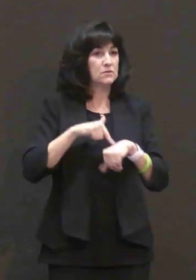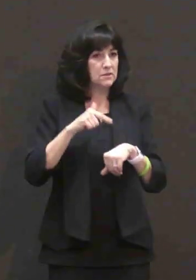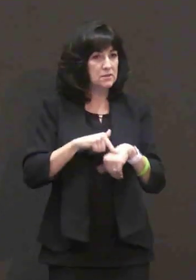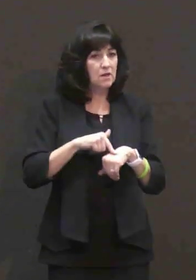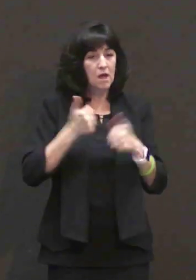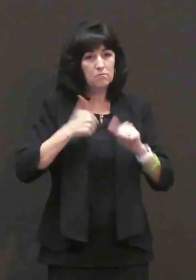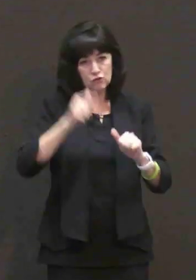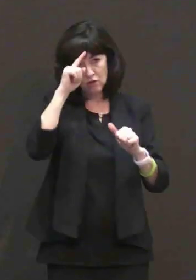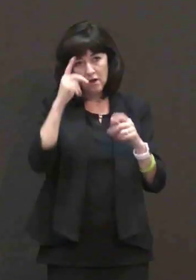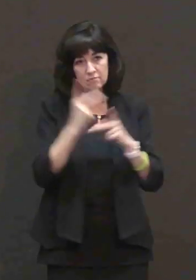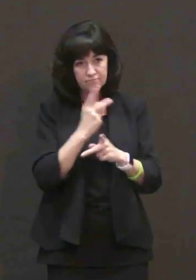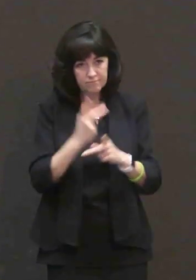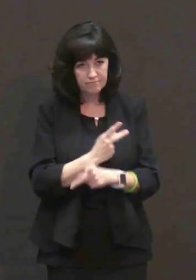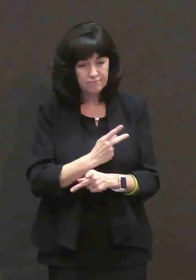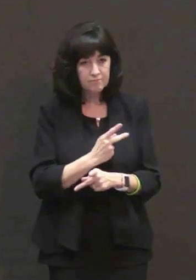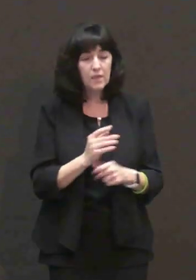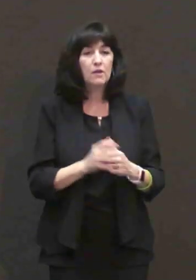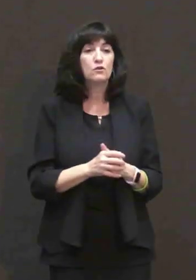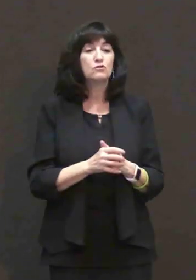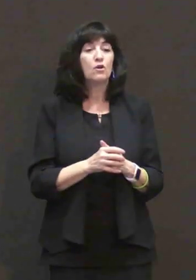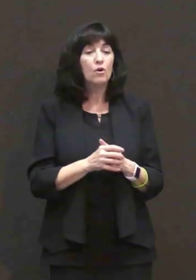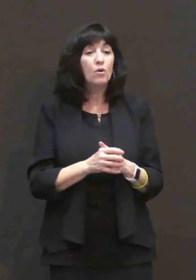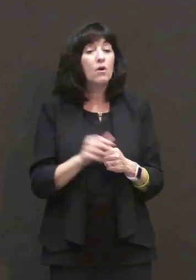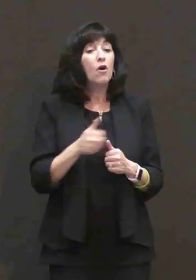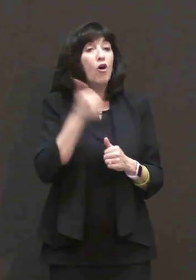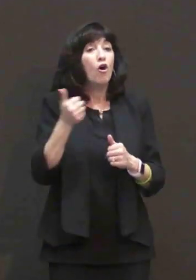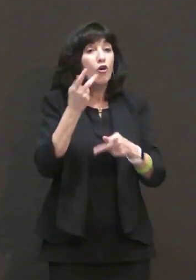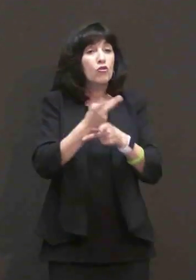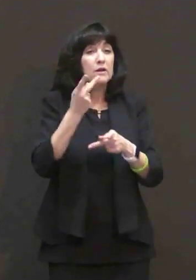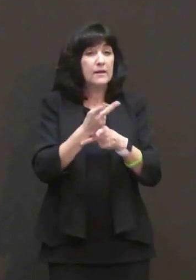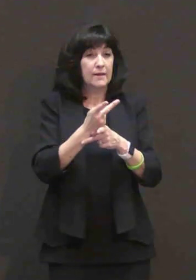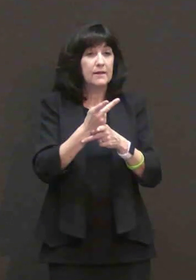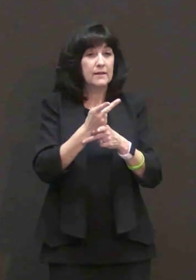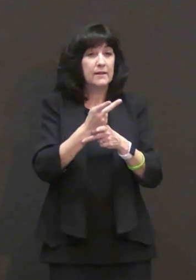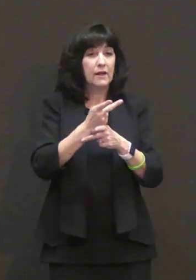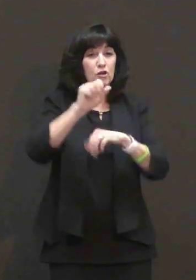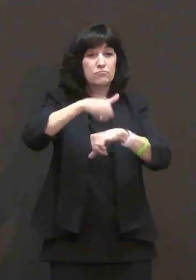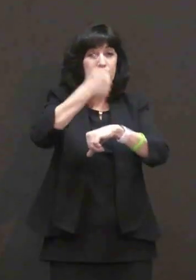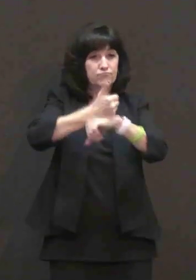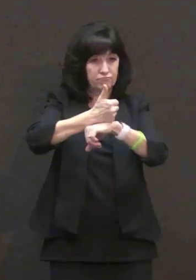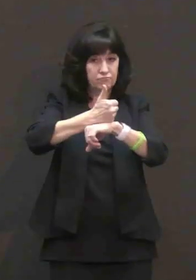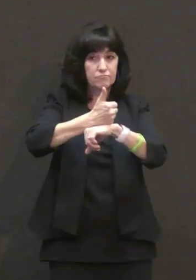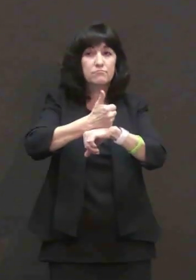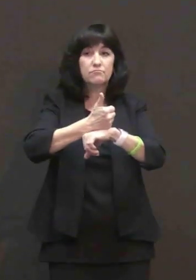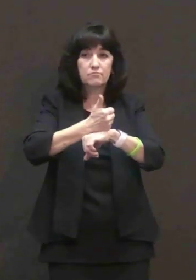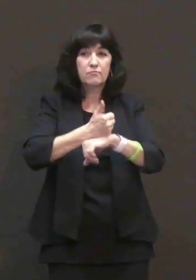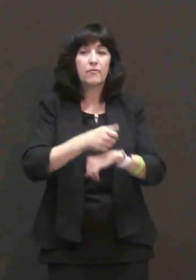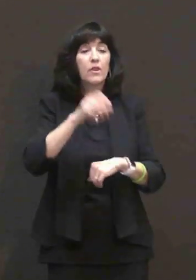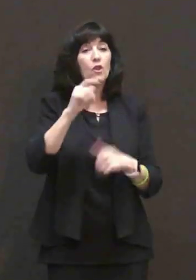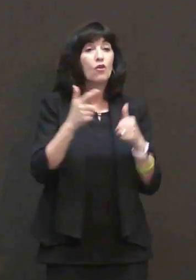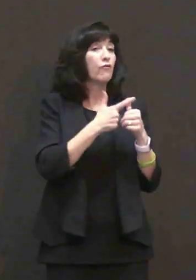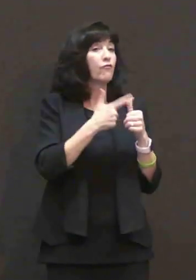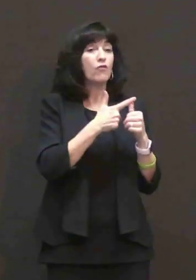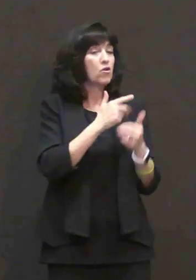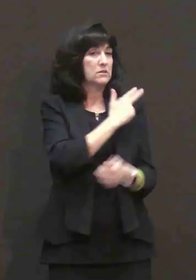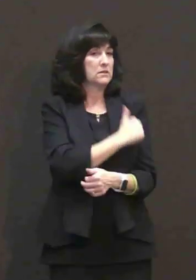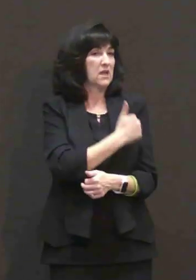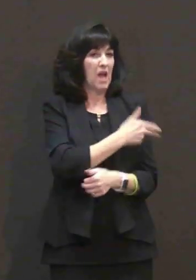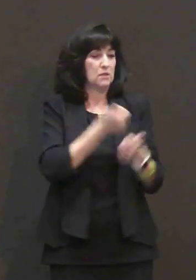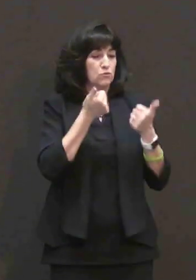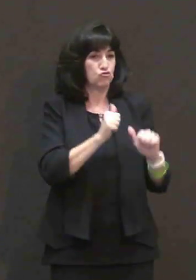alternative care sites, or the ACSs, Newcastle kind of has a 3-pronged approach. First prong is the hospitals are going to do everything they can within